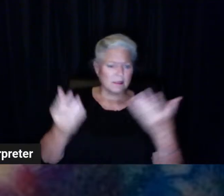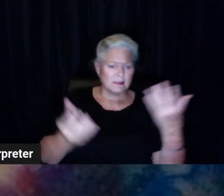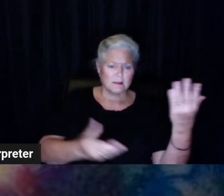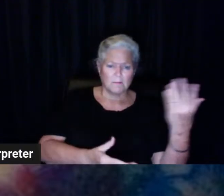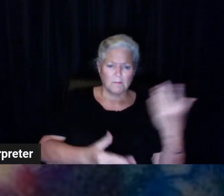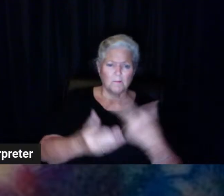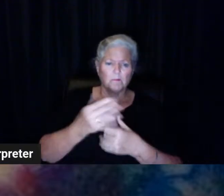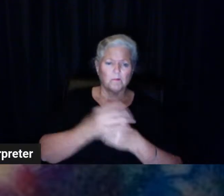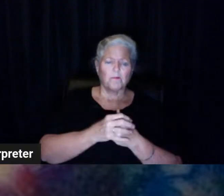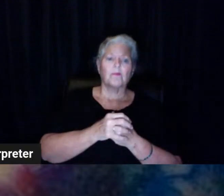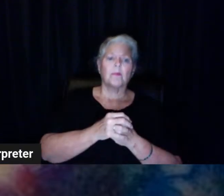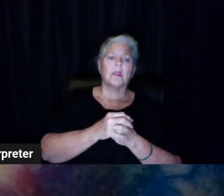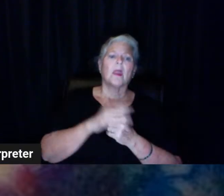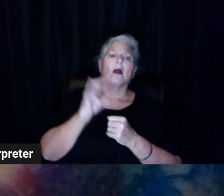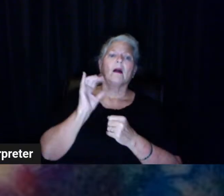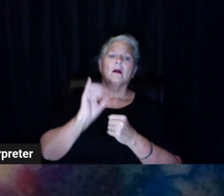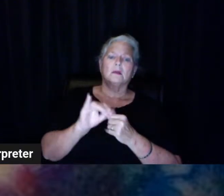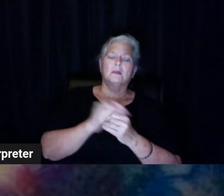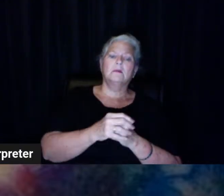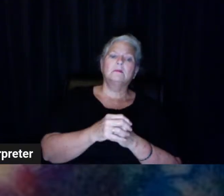Let me get your voice up.